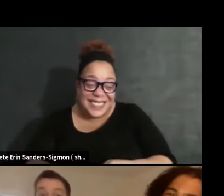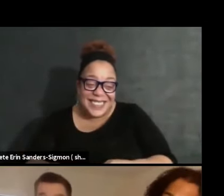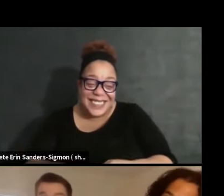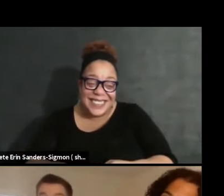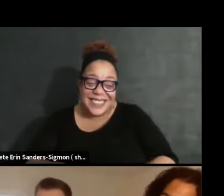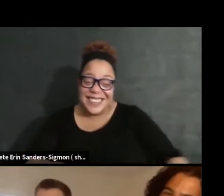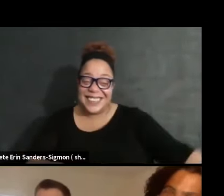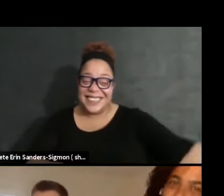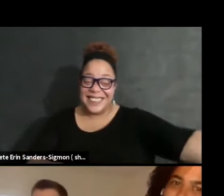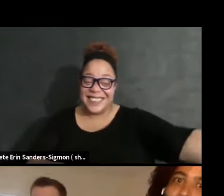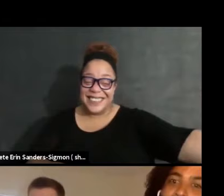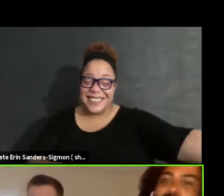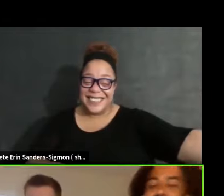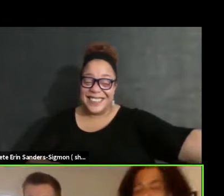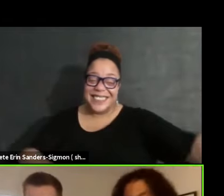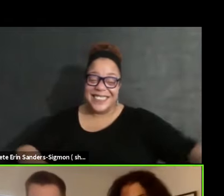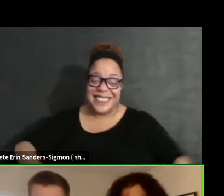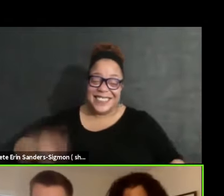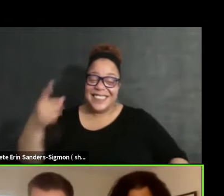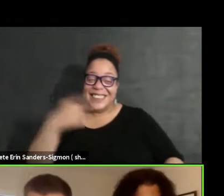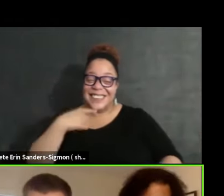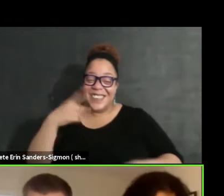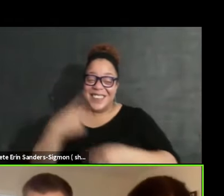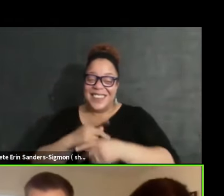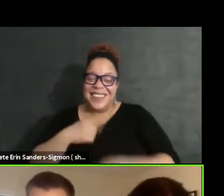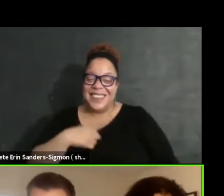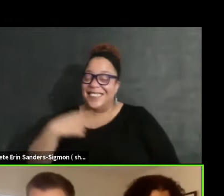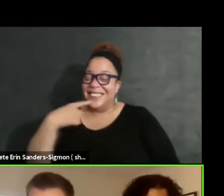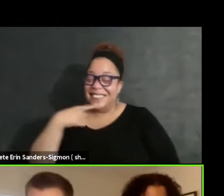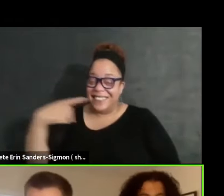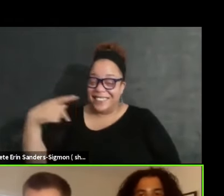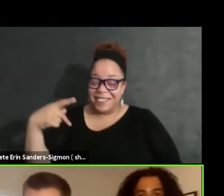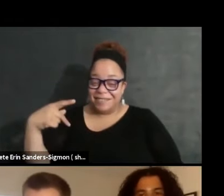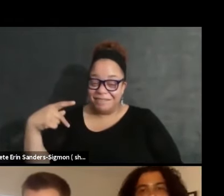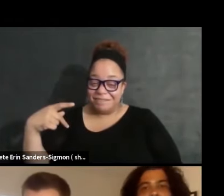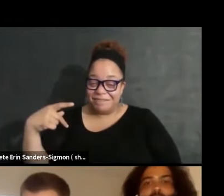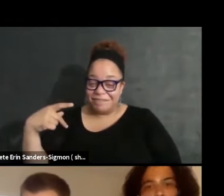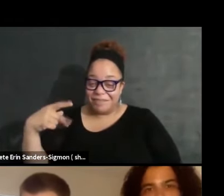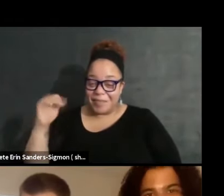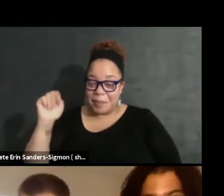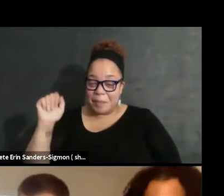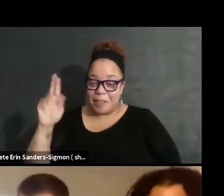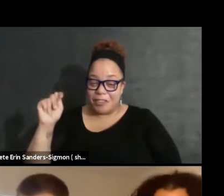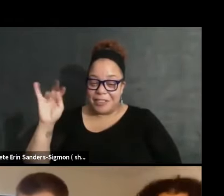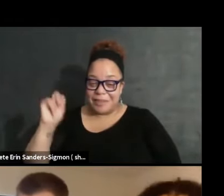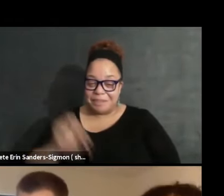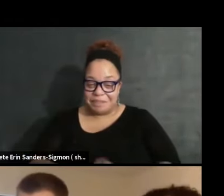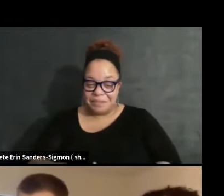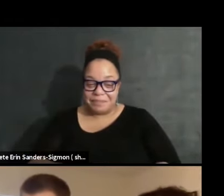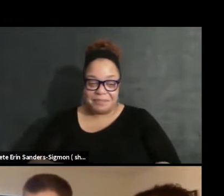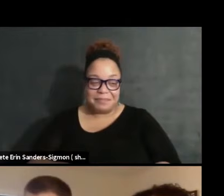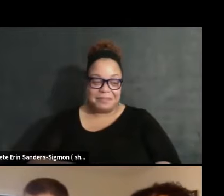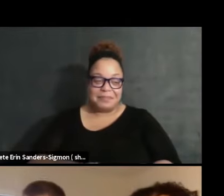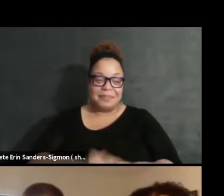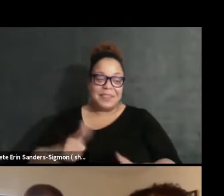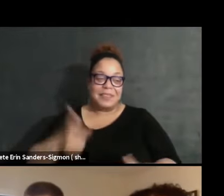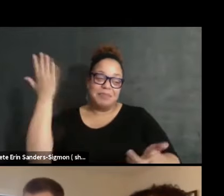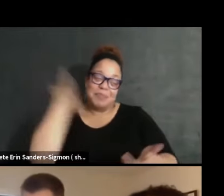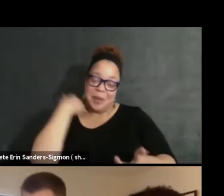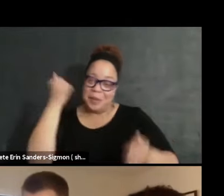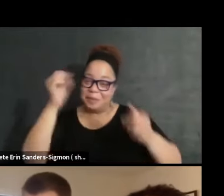man, flow. Okay. Yeah, but yeah. Yes. Same. Okay. That was definitely a bruh man. Three. Same era. We were a little younger.